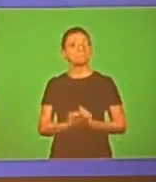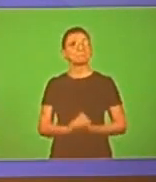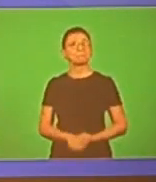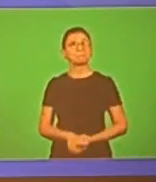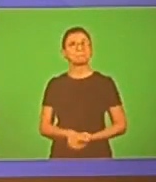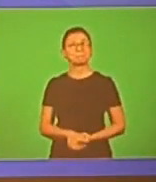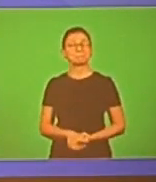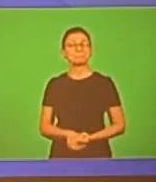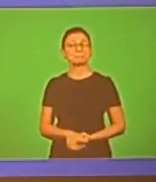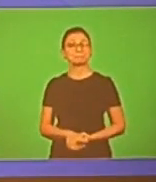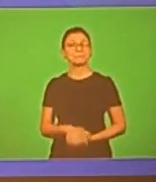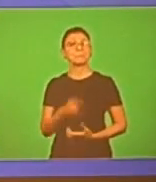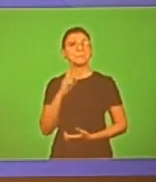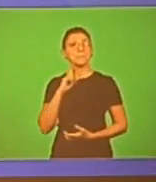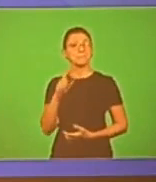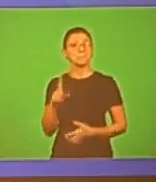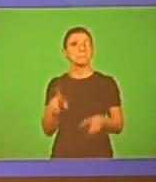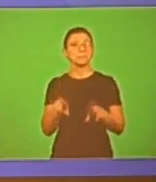Matipó, Minas Gerais,